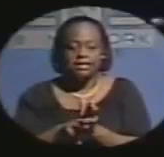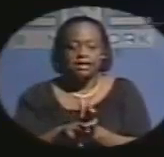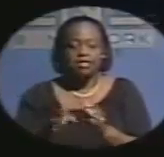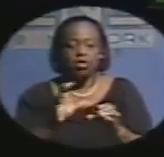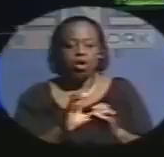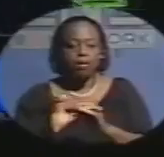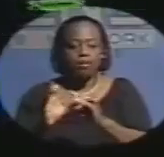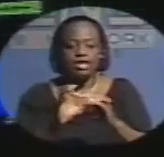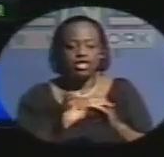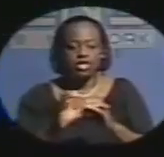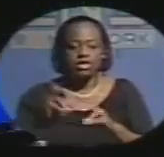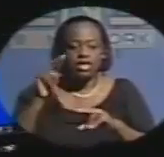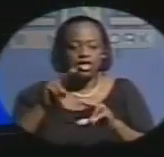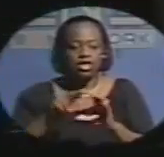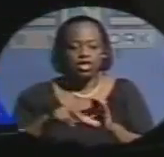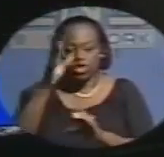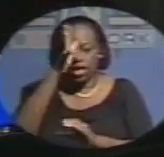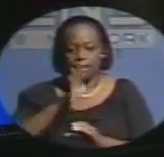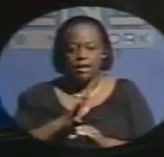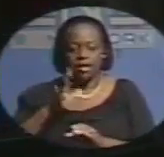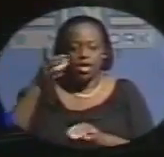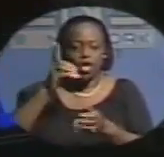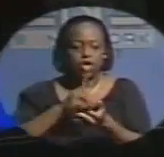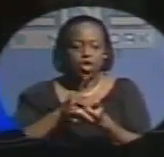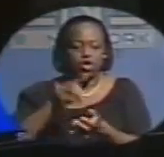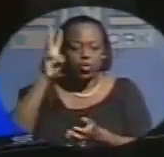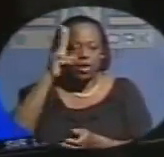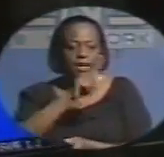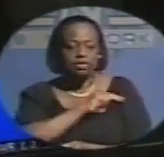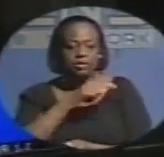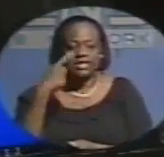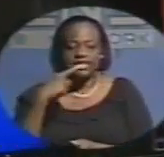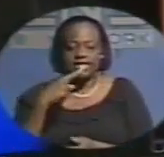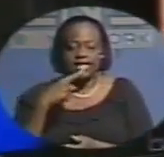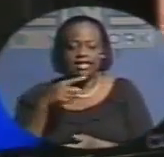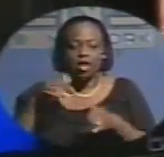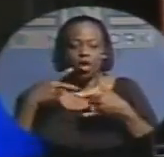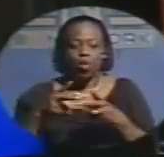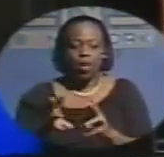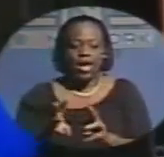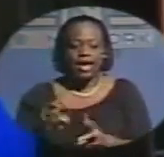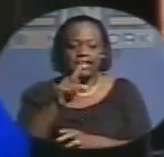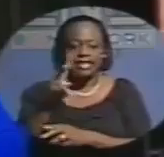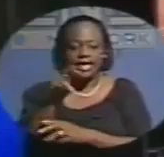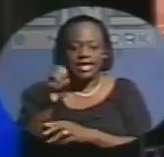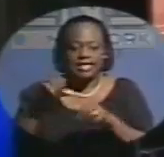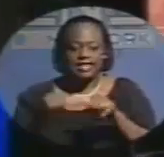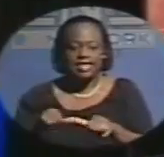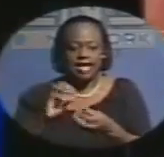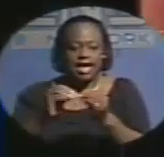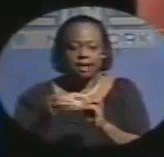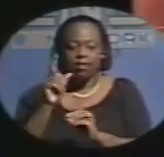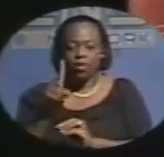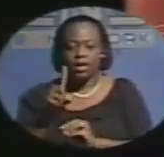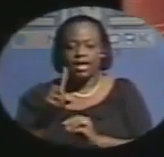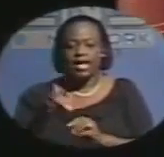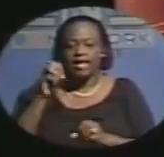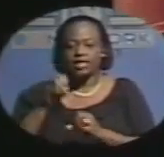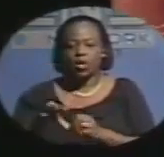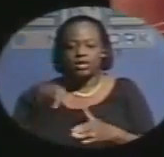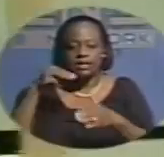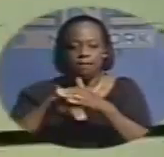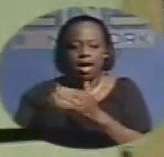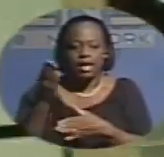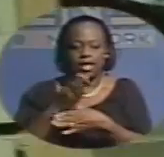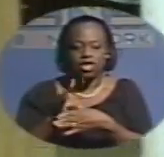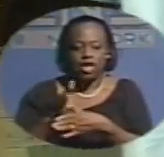corporation's executive chairman, Dr. William Thompson, says, while ZNS remains number one, it has lost significant market